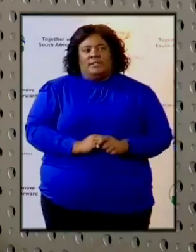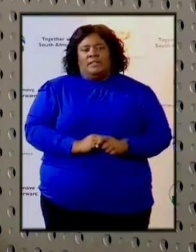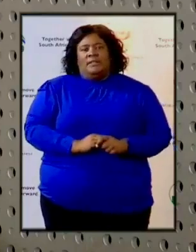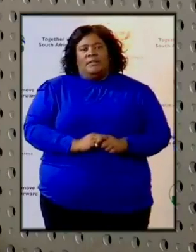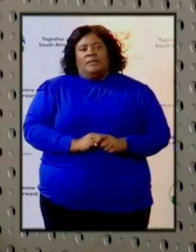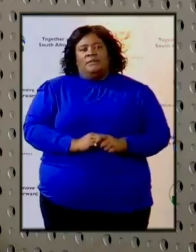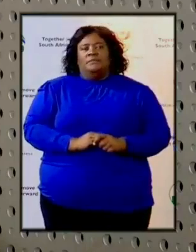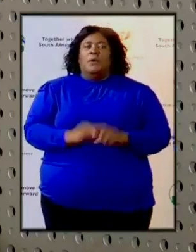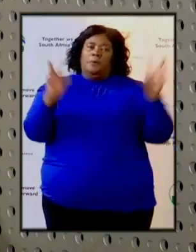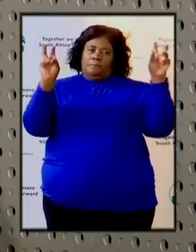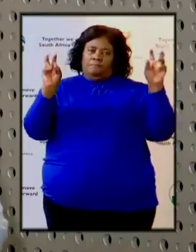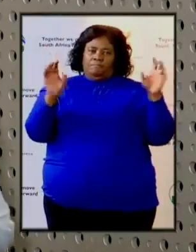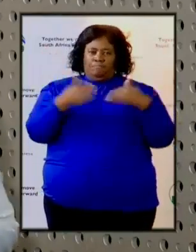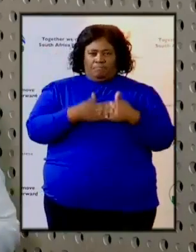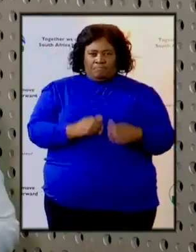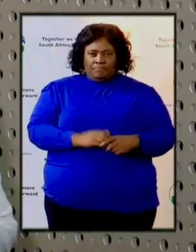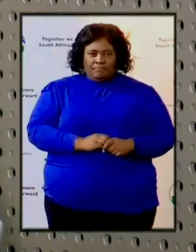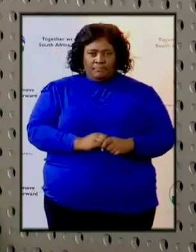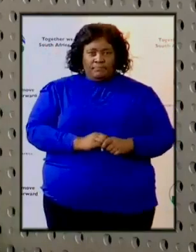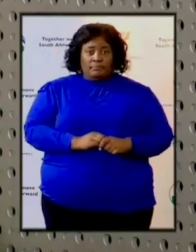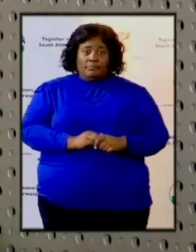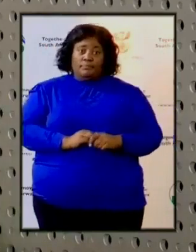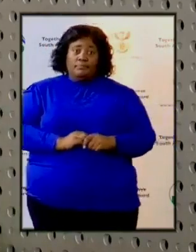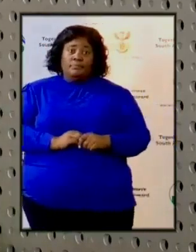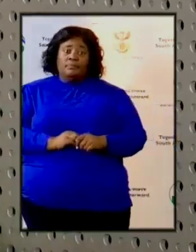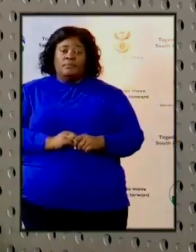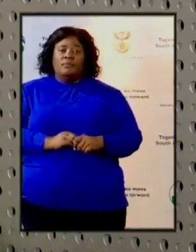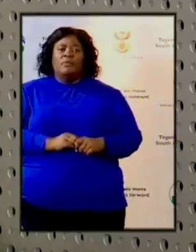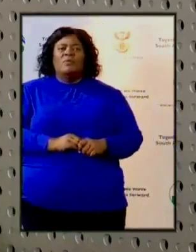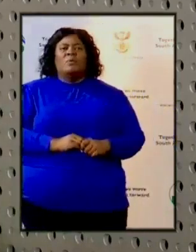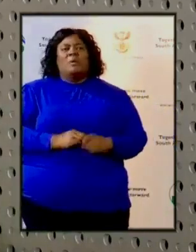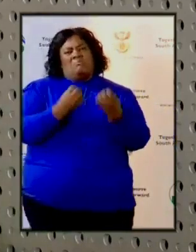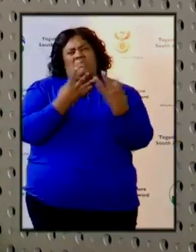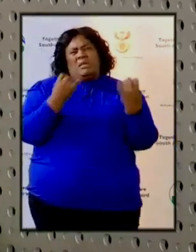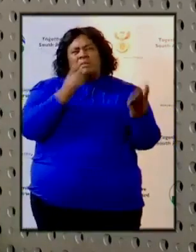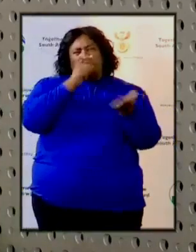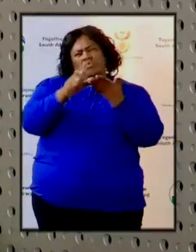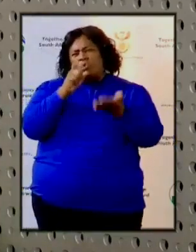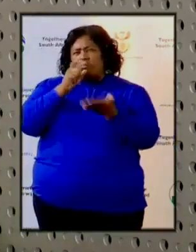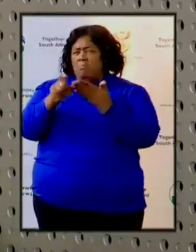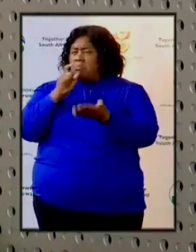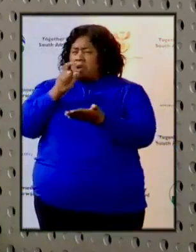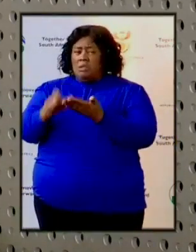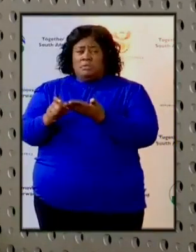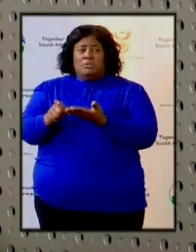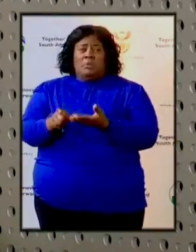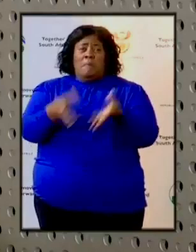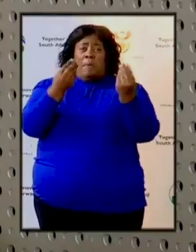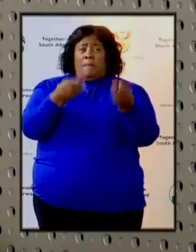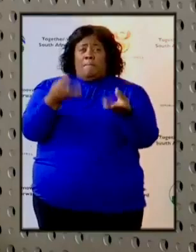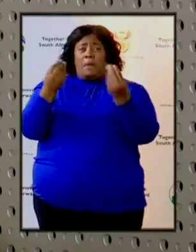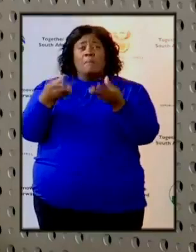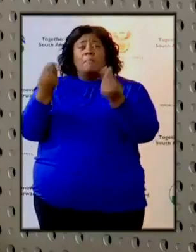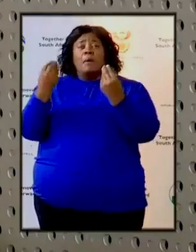ngicineke ukumcaphuna sengisho ukuthi bekukuningi abantu bekhuluma